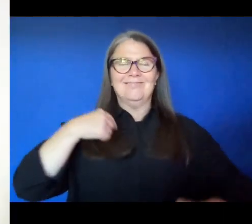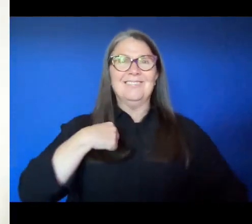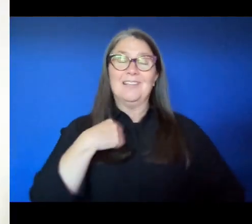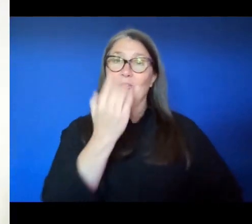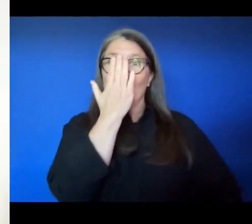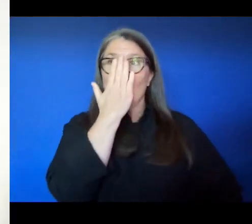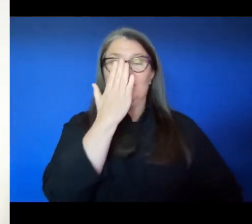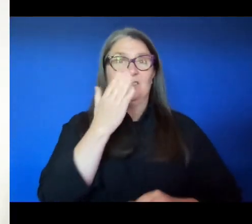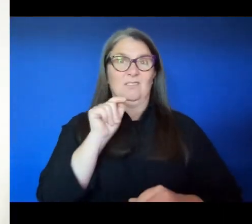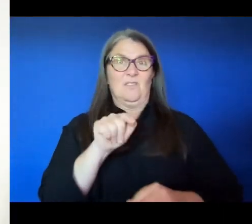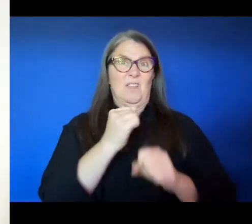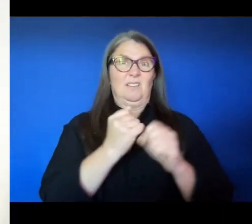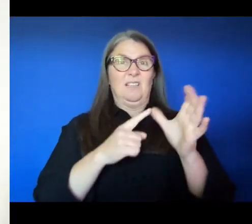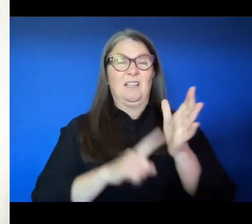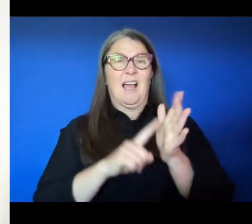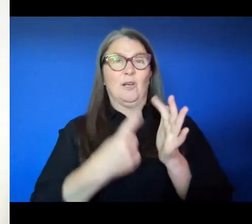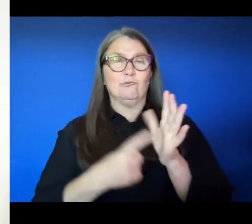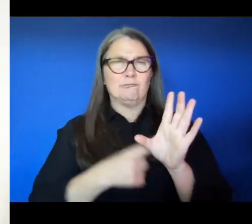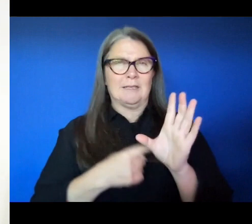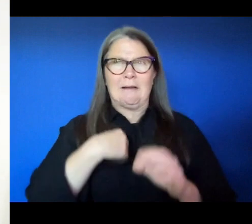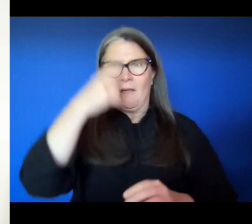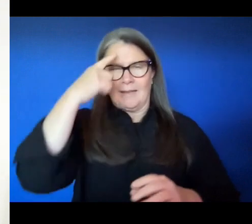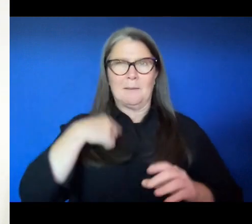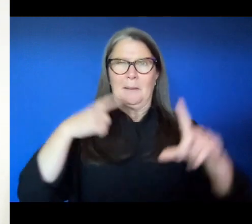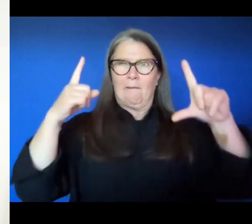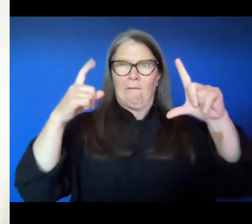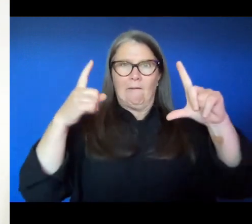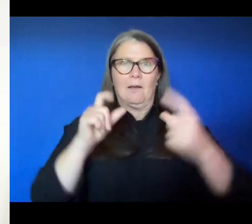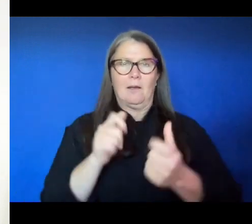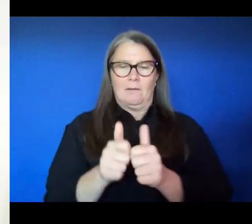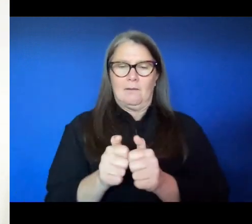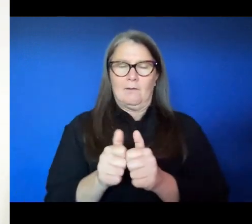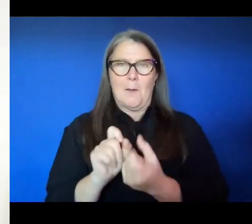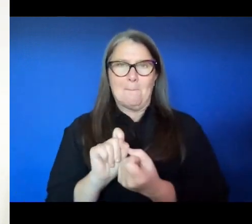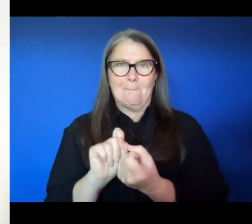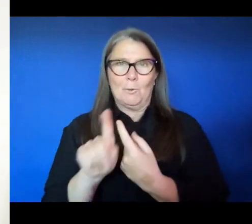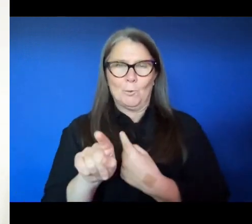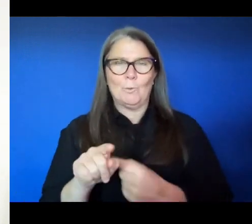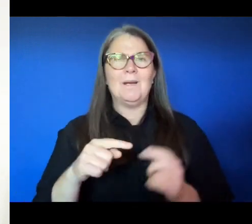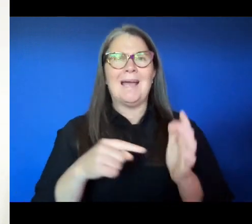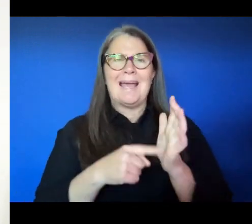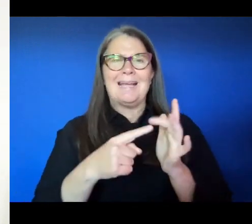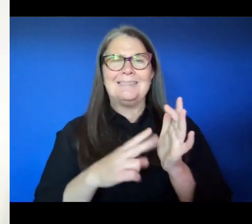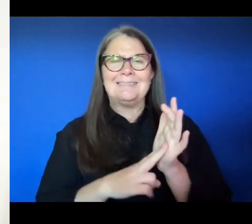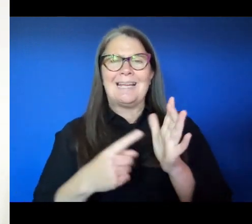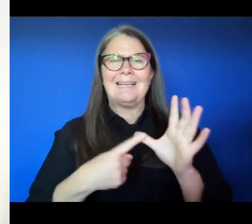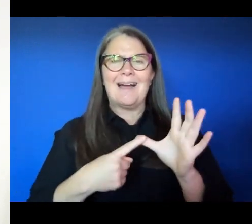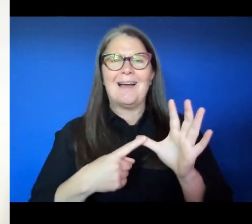it's really exciting for that to be there. I know Tina Baum, who I was replacing here